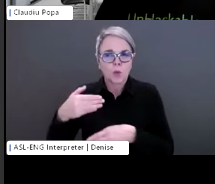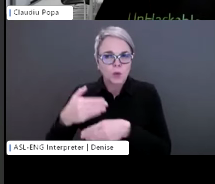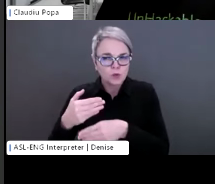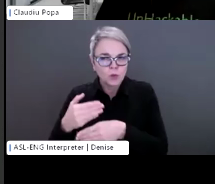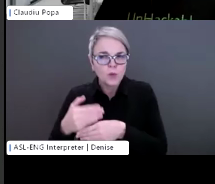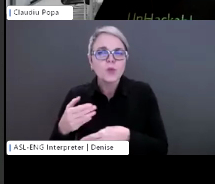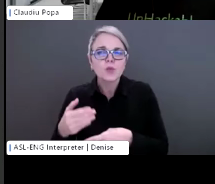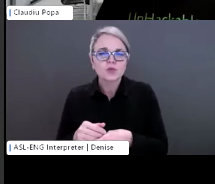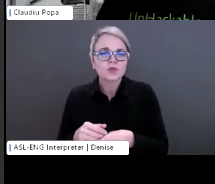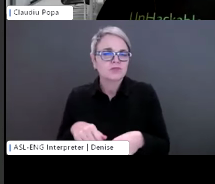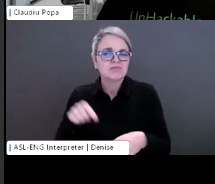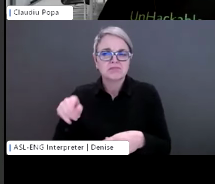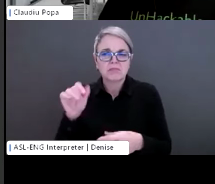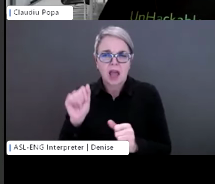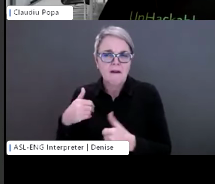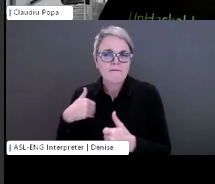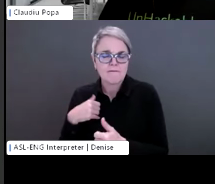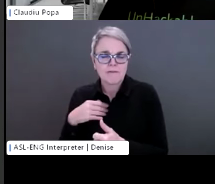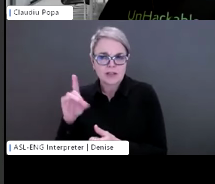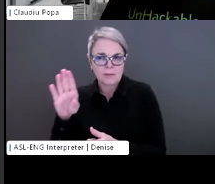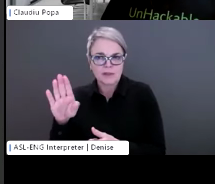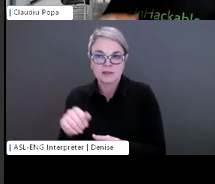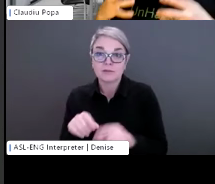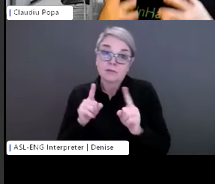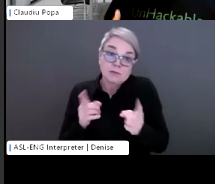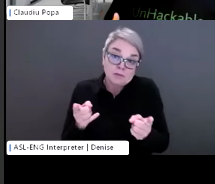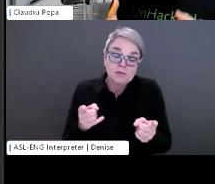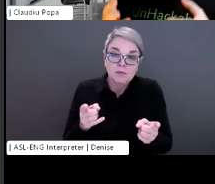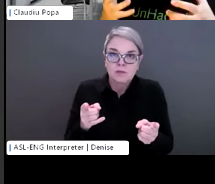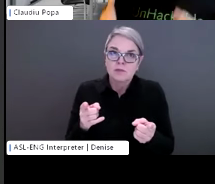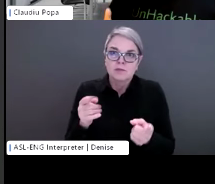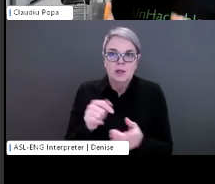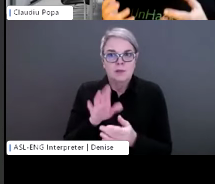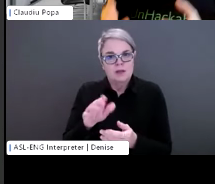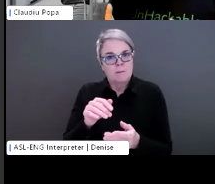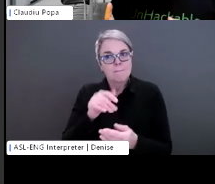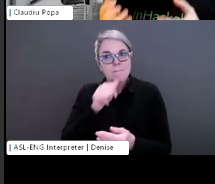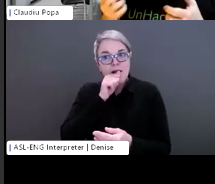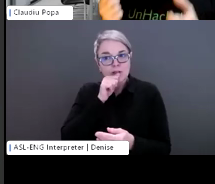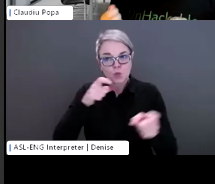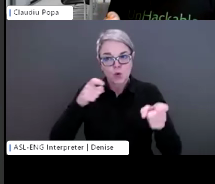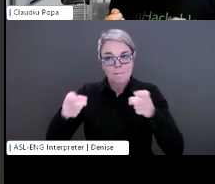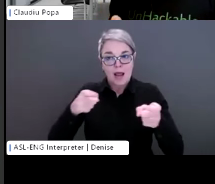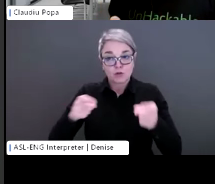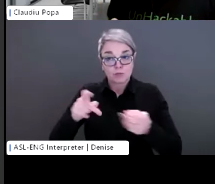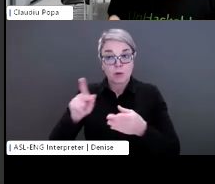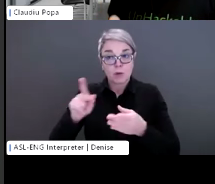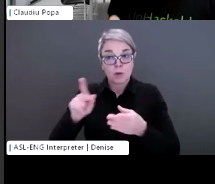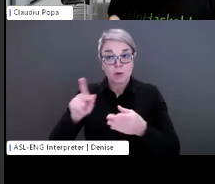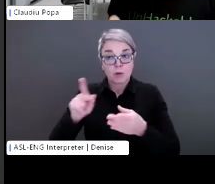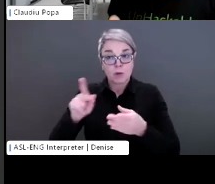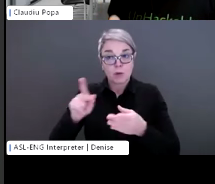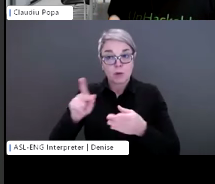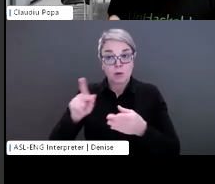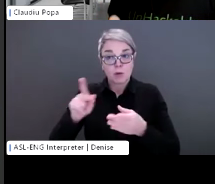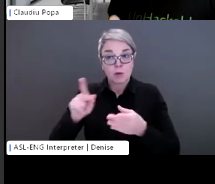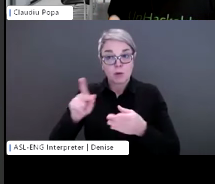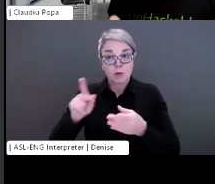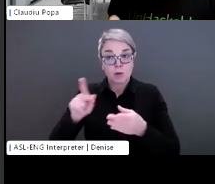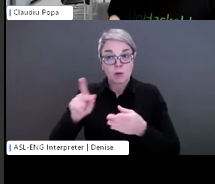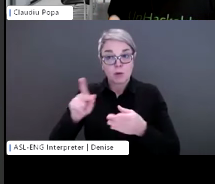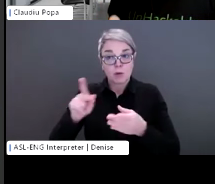way, selecting a password manager might be the most important tool that you, the most important